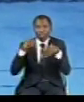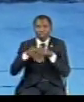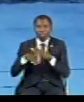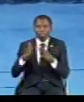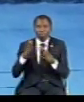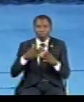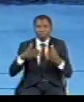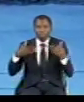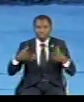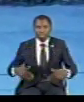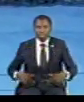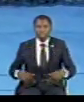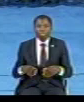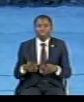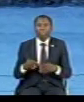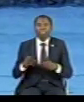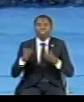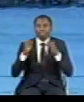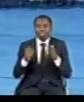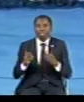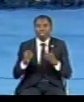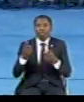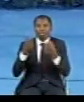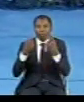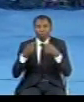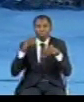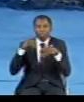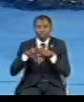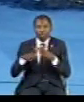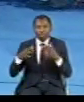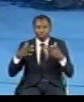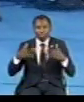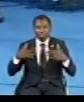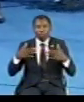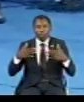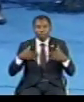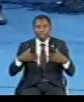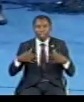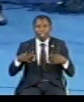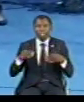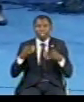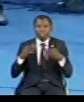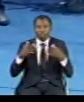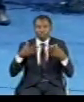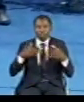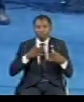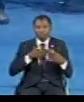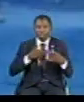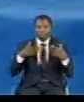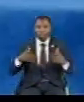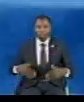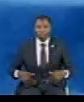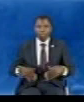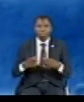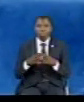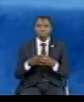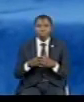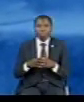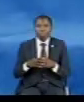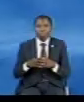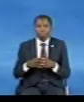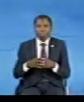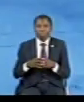A strength coming to my system. More I'm walking around, my joints